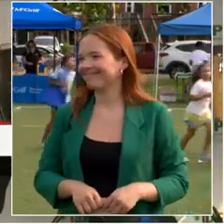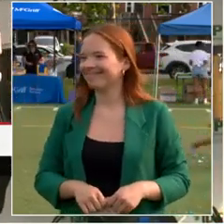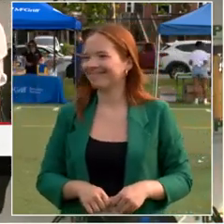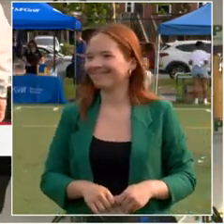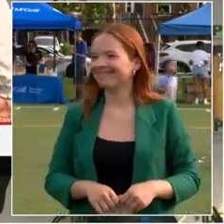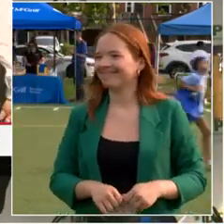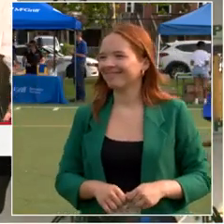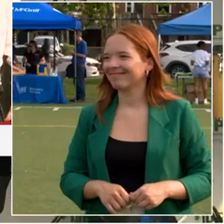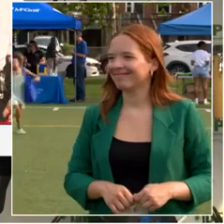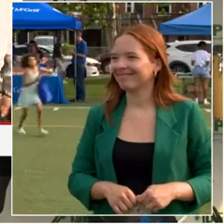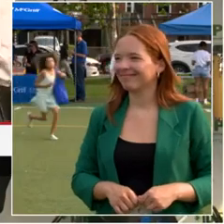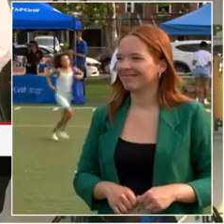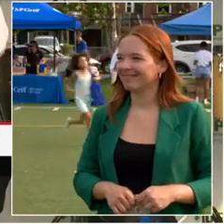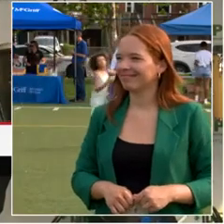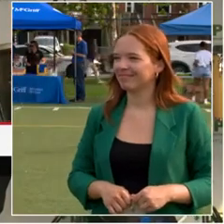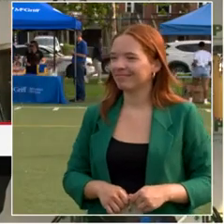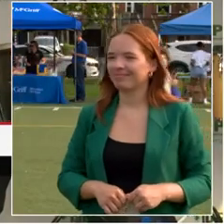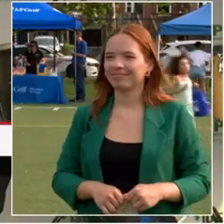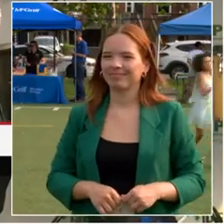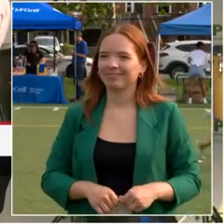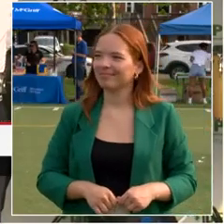good?